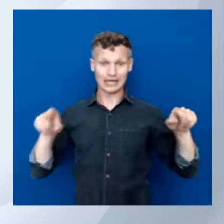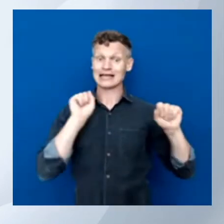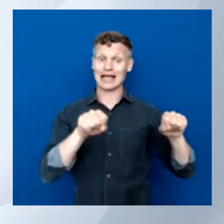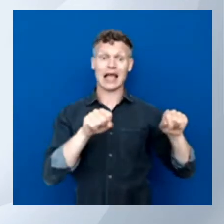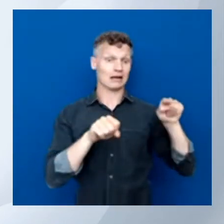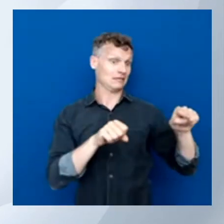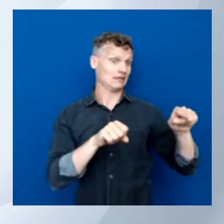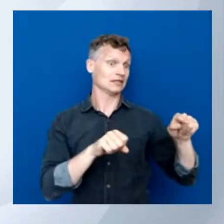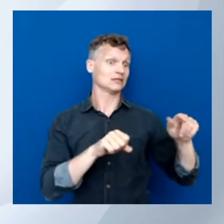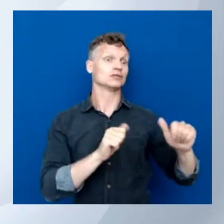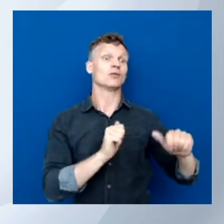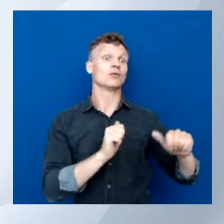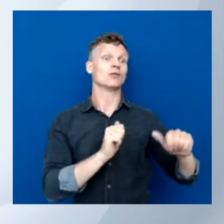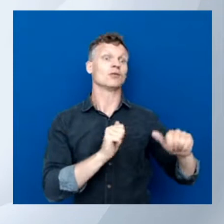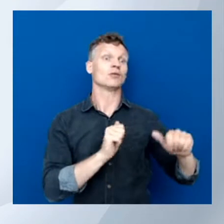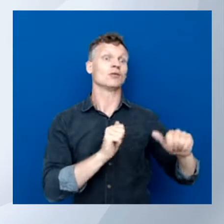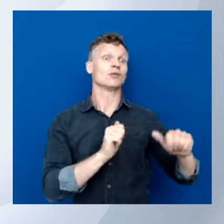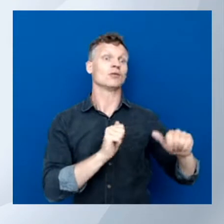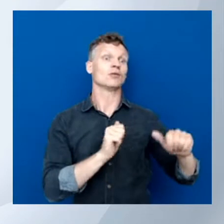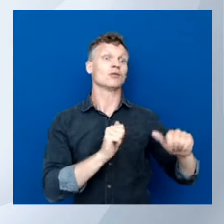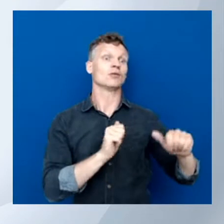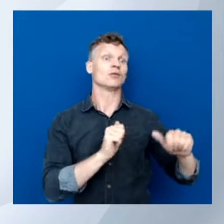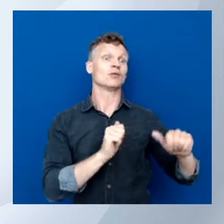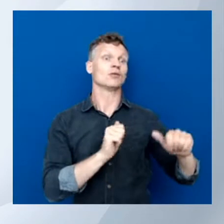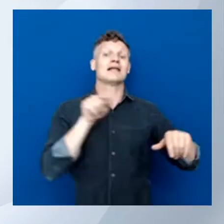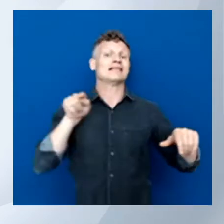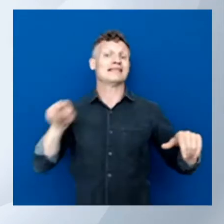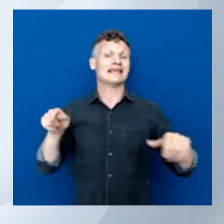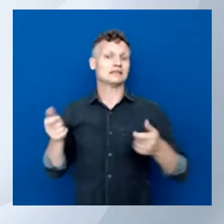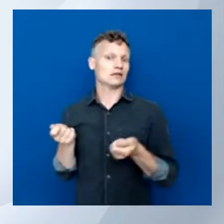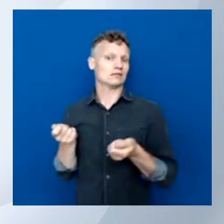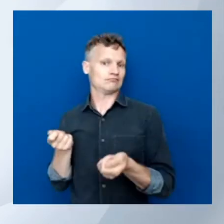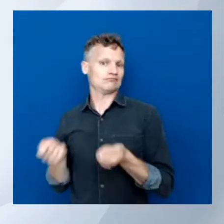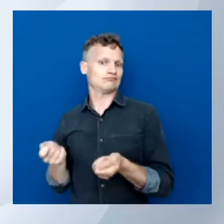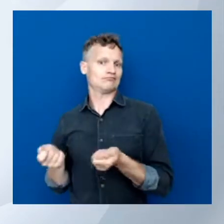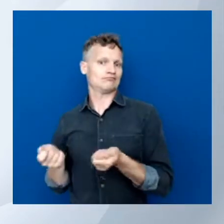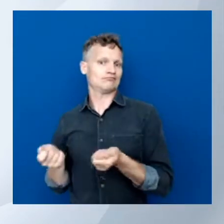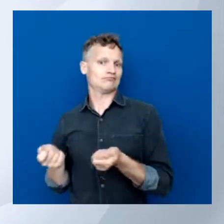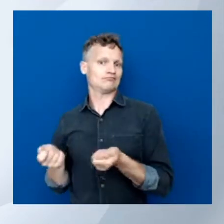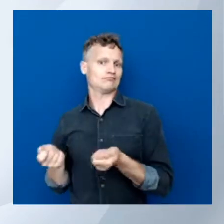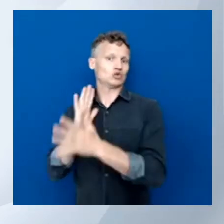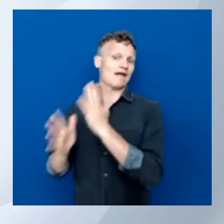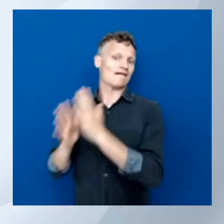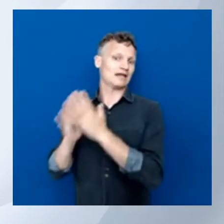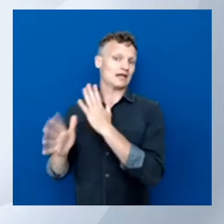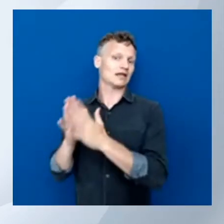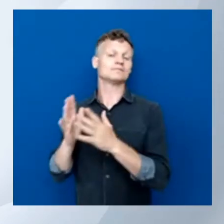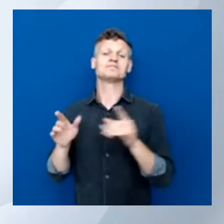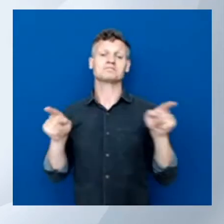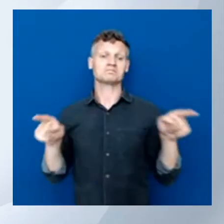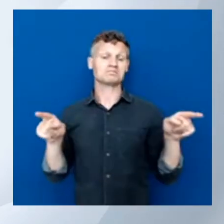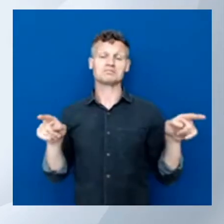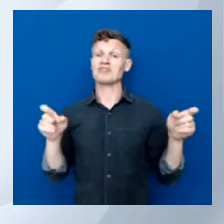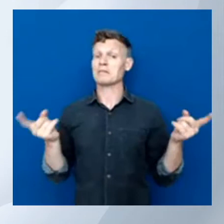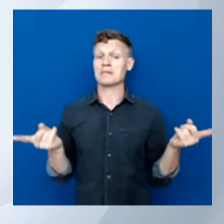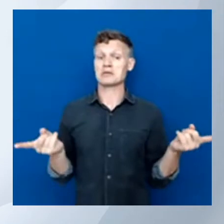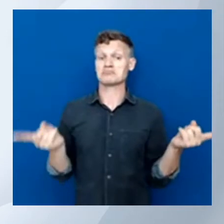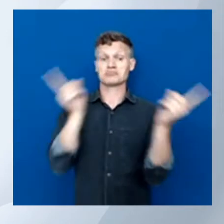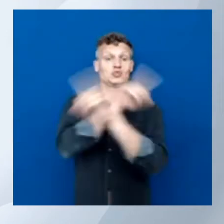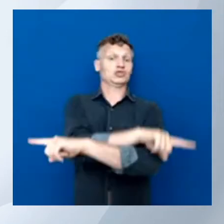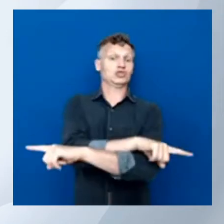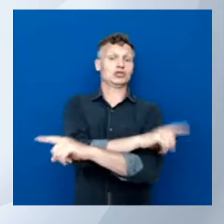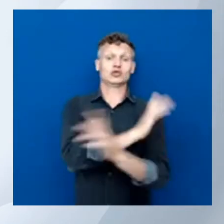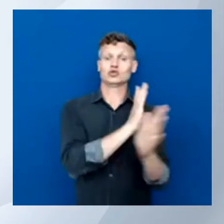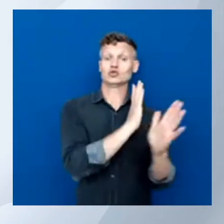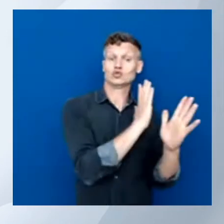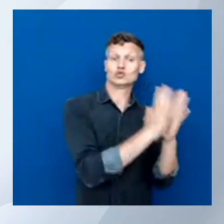Then when you're happy that the deployment in region 1 is successful, you may switch your traffic to, say, point over to region 1,